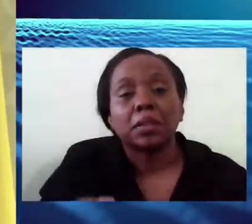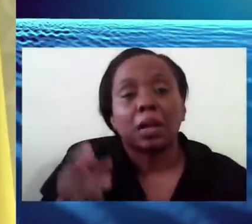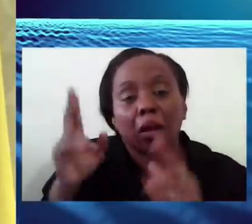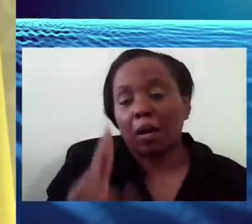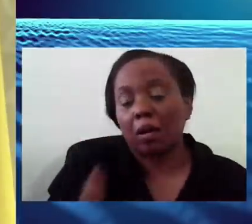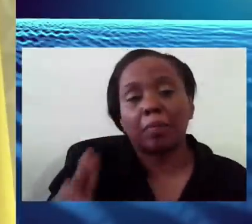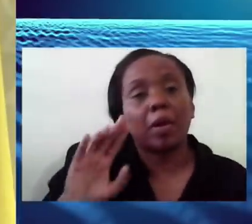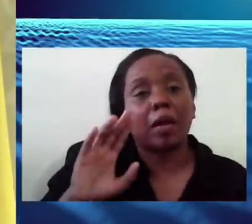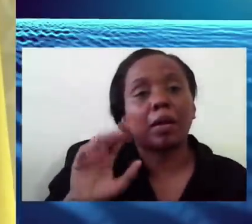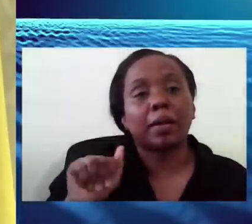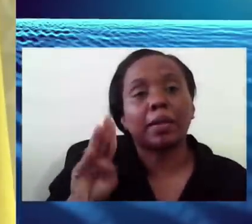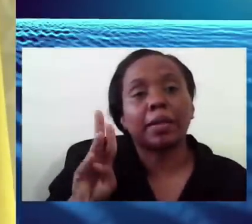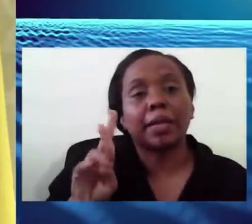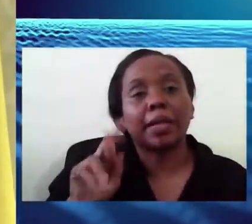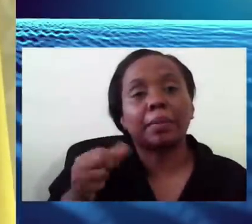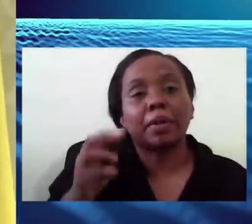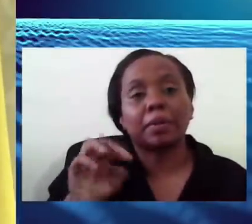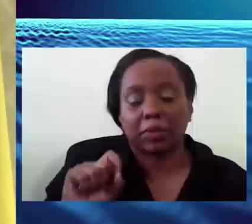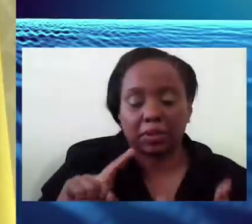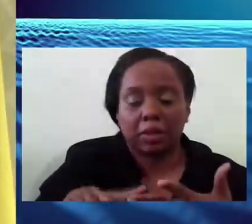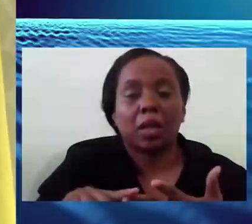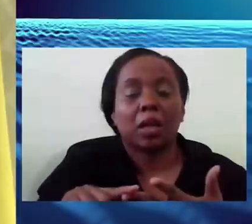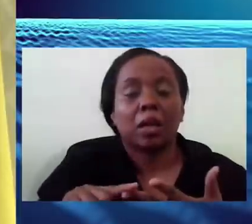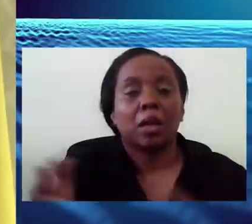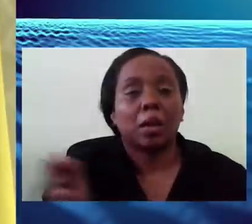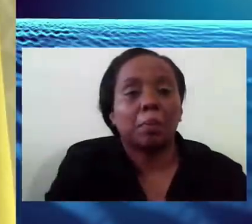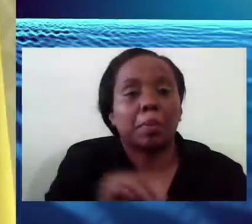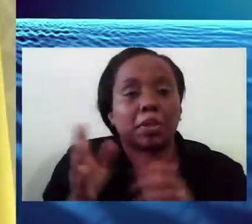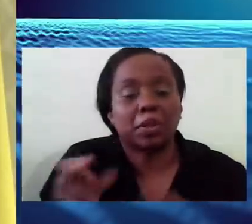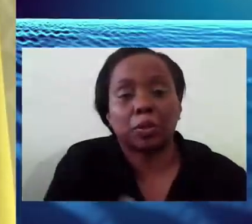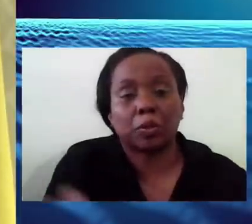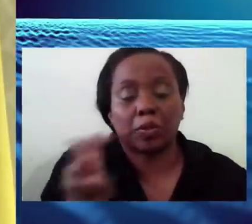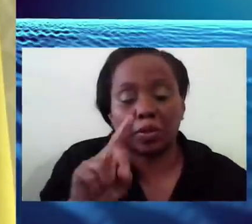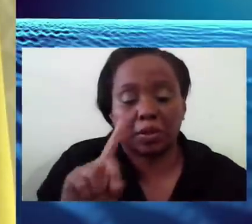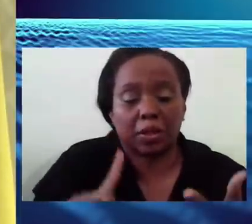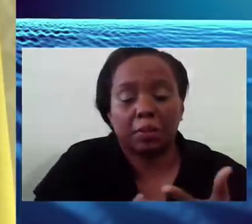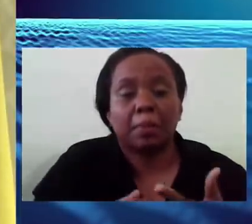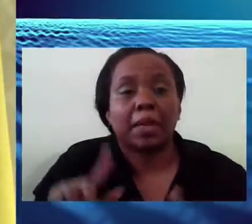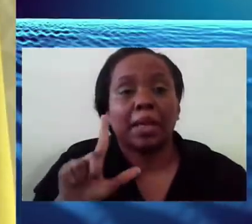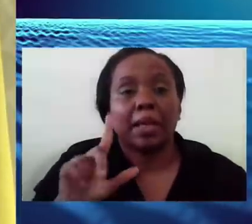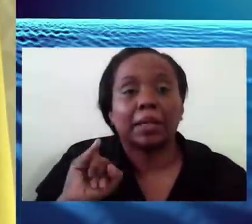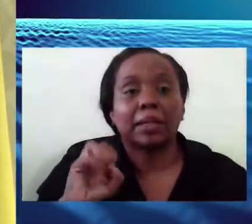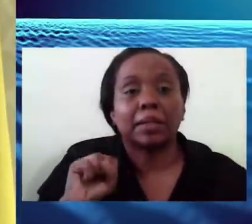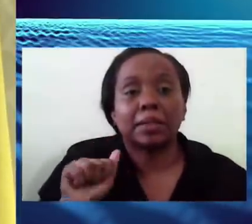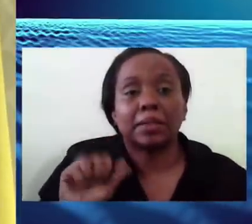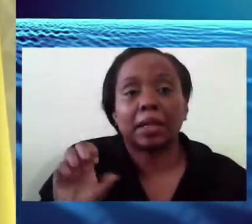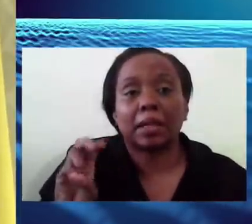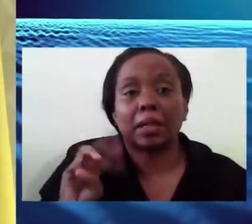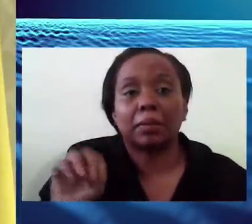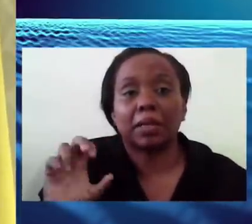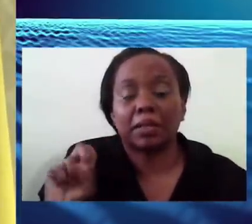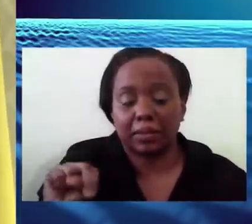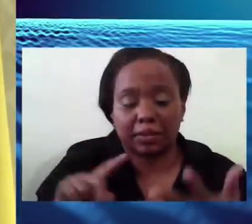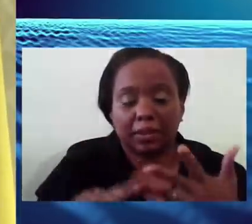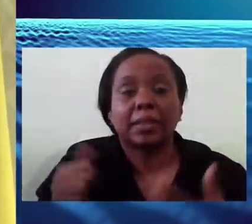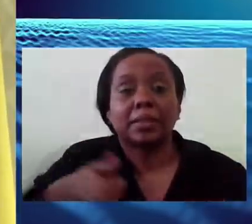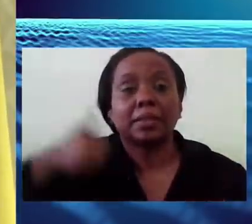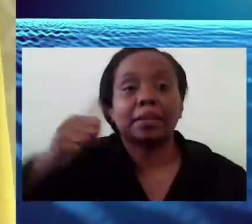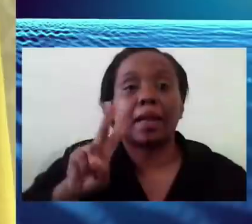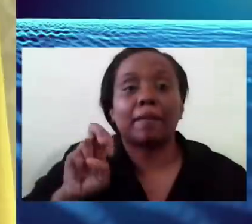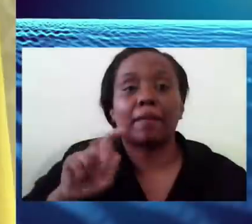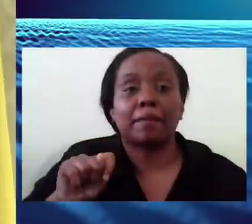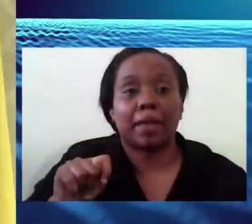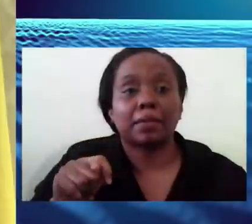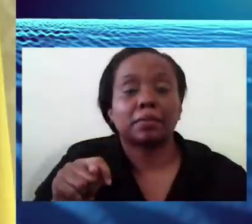Wilfred Abrams, Minister of Tourism and International Transport, Senator, the Honorable Lisa Cummins, the Senior Veterinary Officer, Dr. Mark